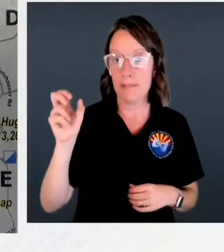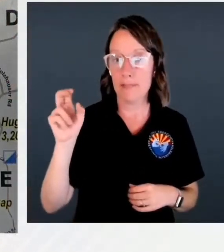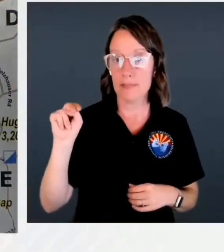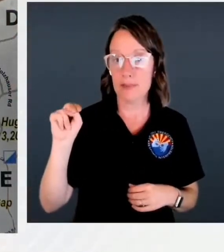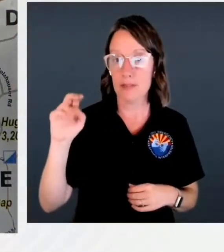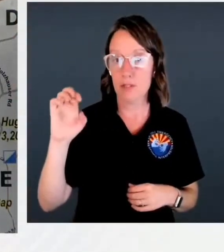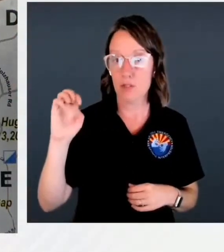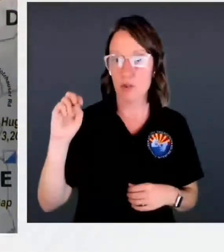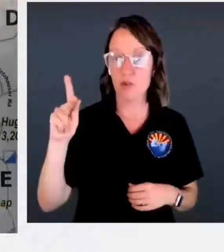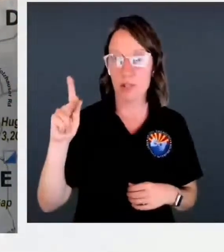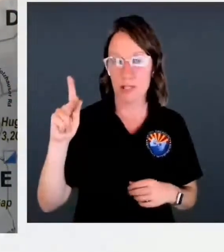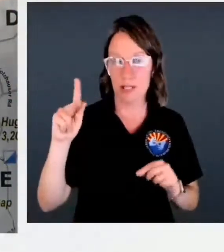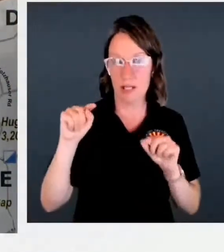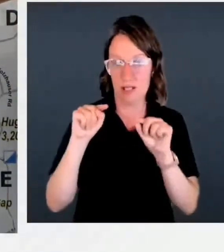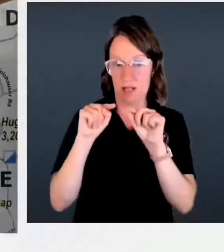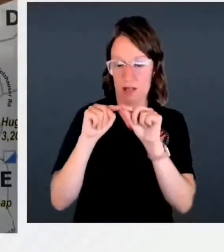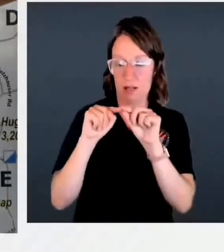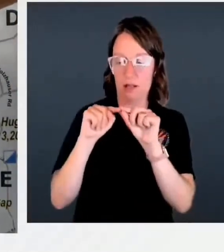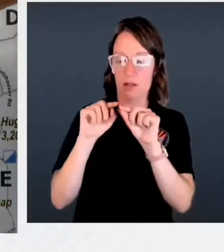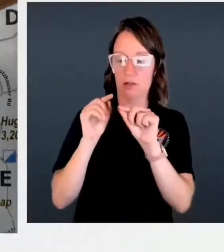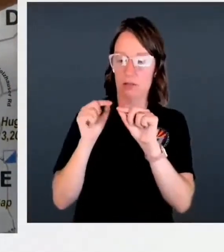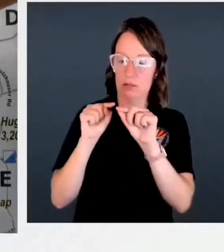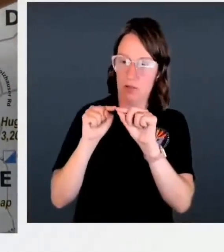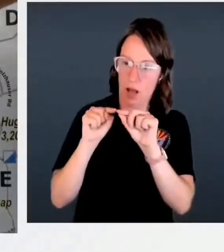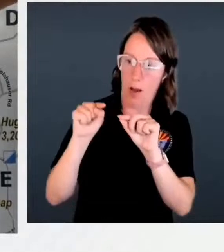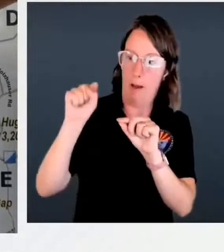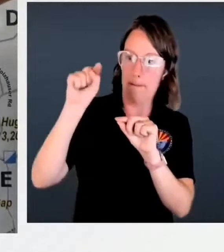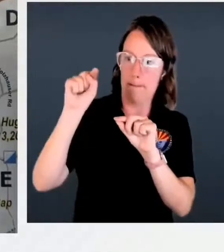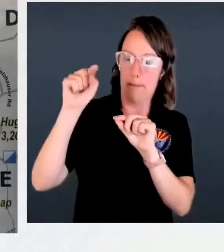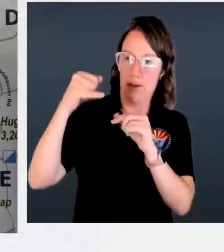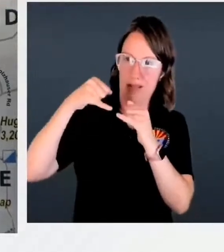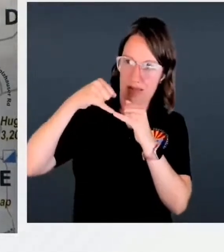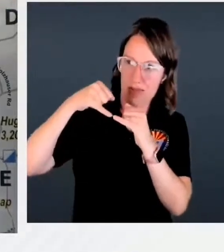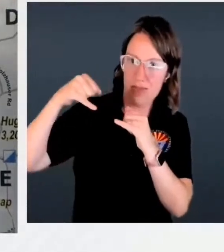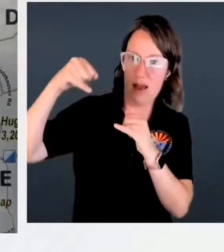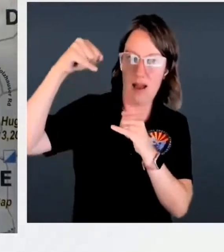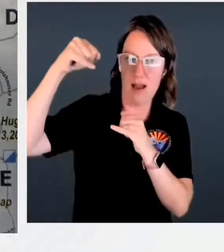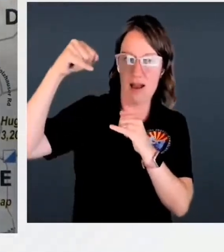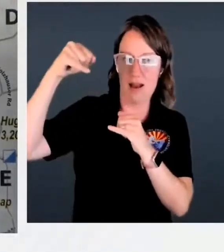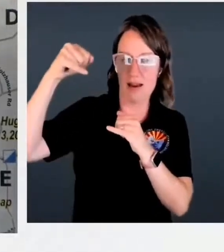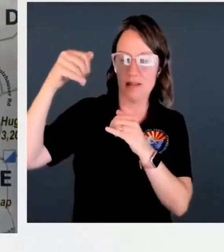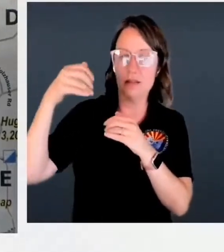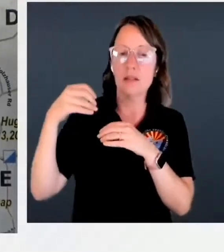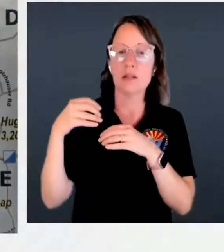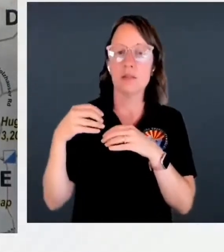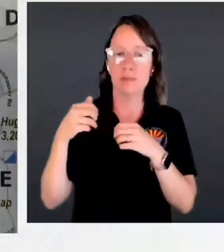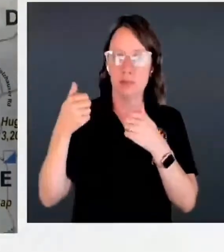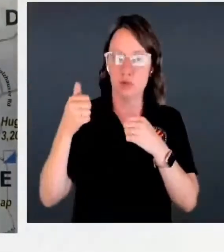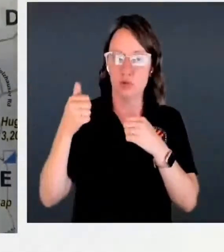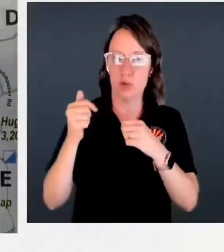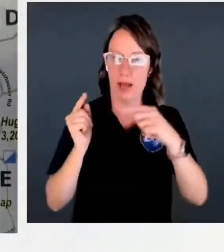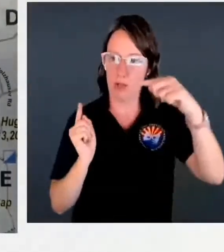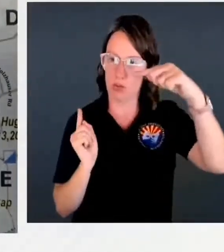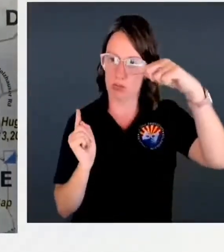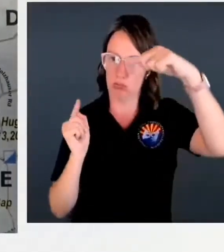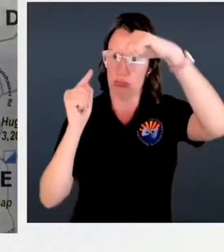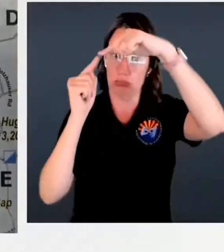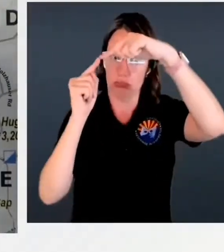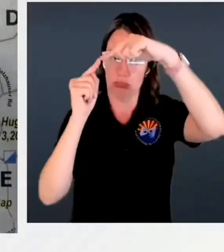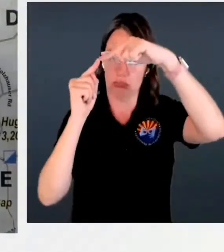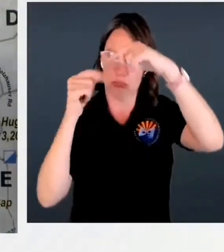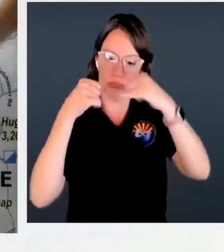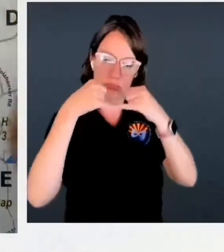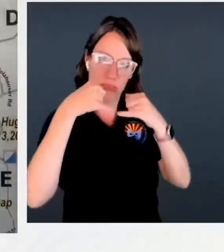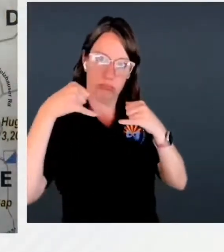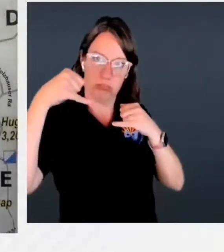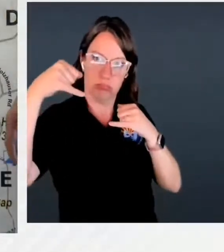construction coming up out of Patterson Creek, what we're calling the lower Patterson Creek Road, and coming back up into tie into where the crews had